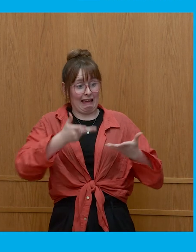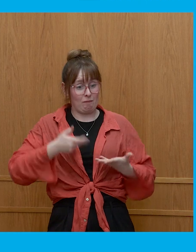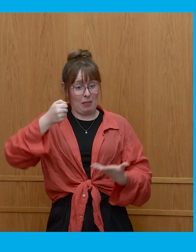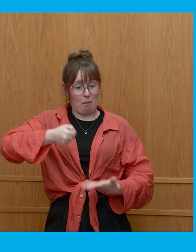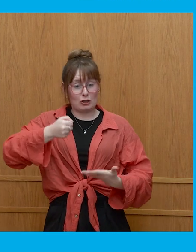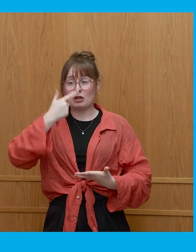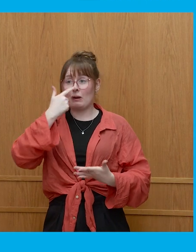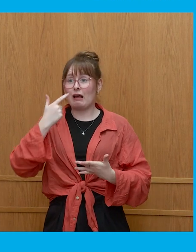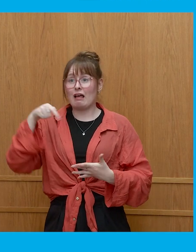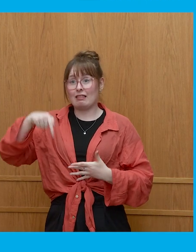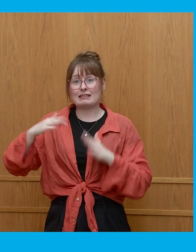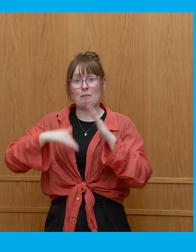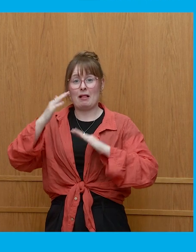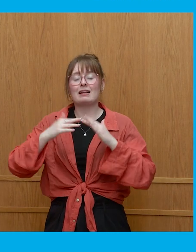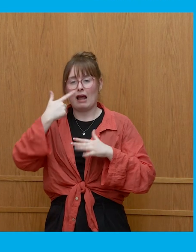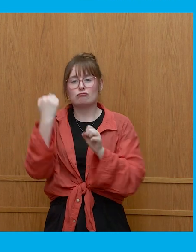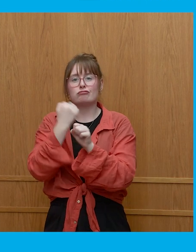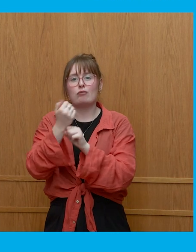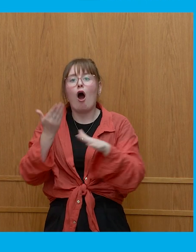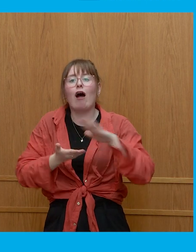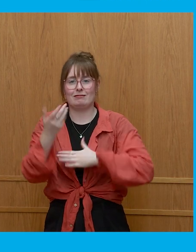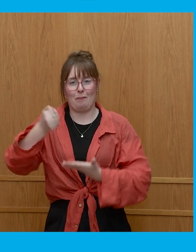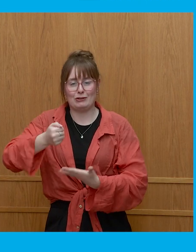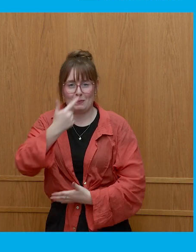this building in under budget.